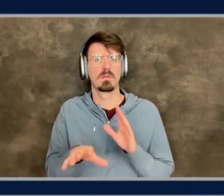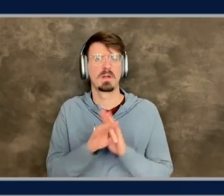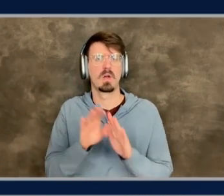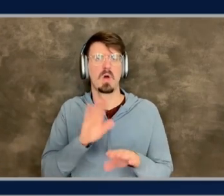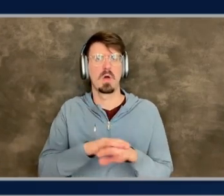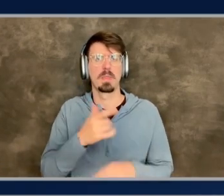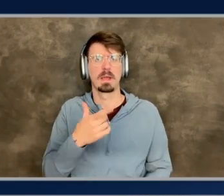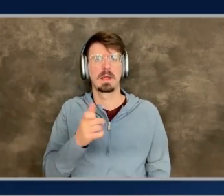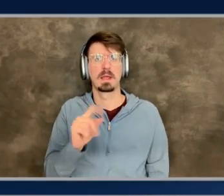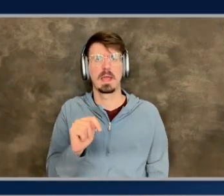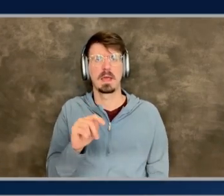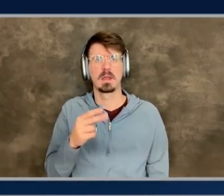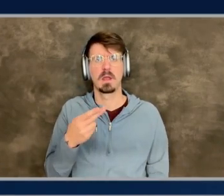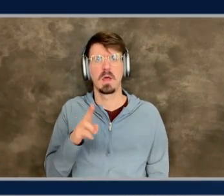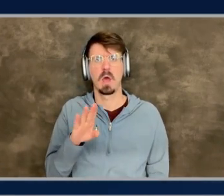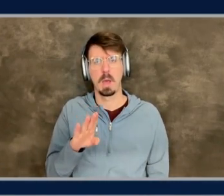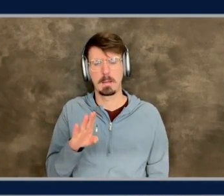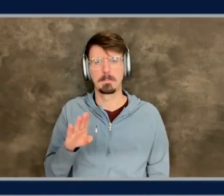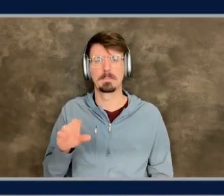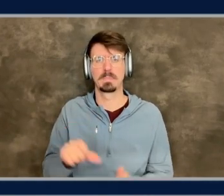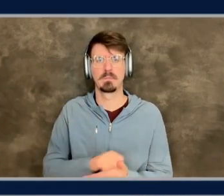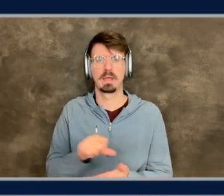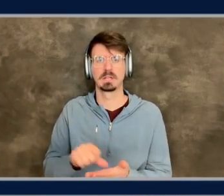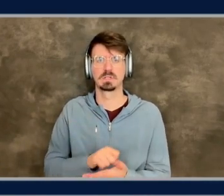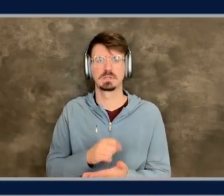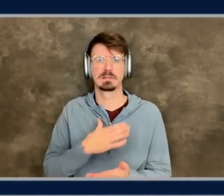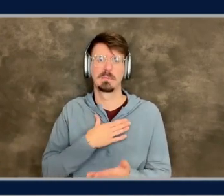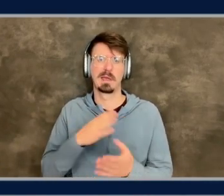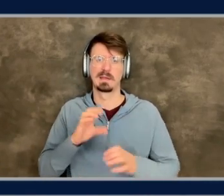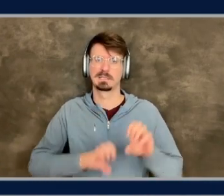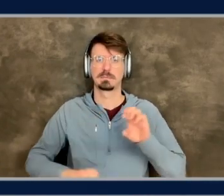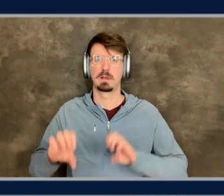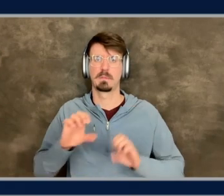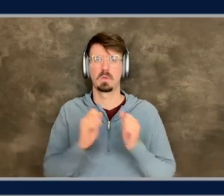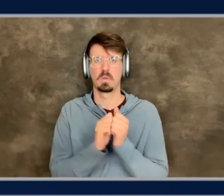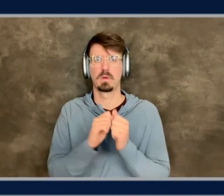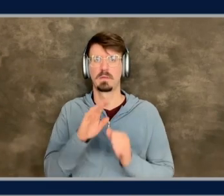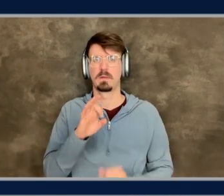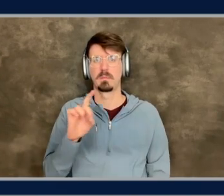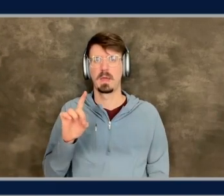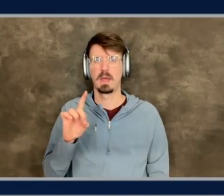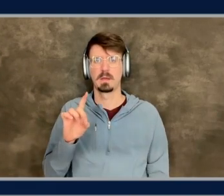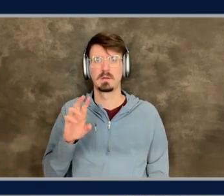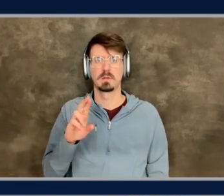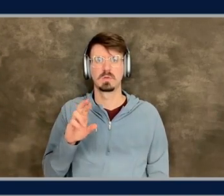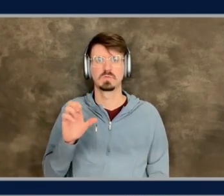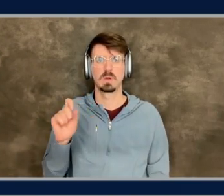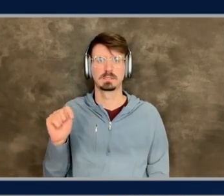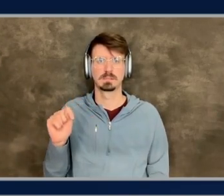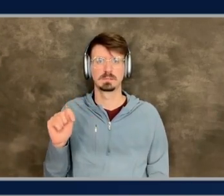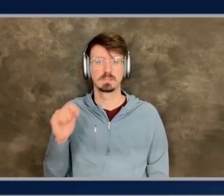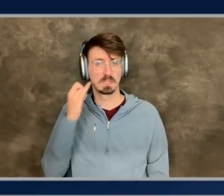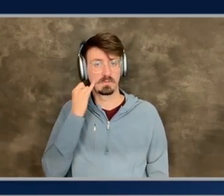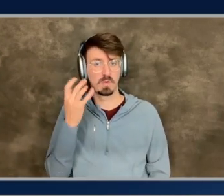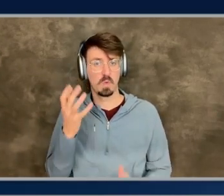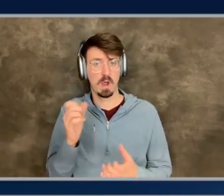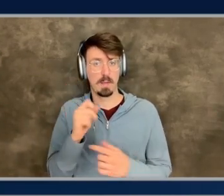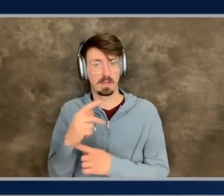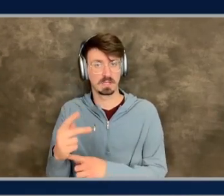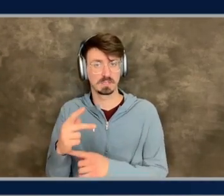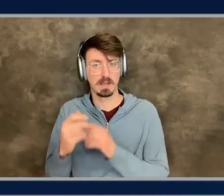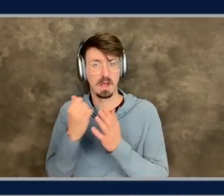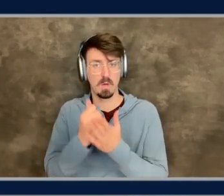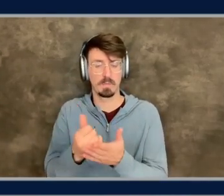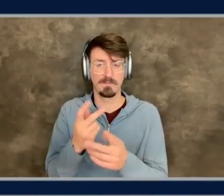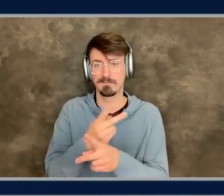It's my little Rust experiment. It's my little experiment with Bedrock. And if you need a command line application that can help you understand your code Yeah, it's so cool. or build stuff, this